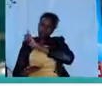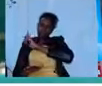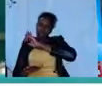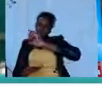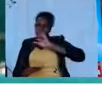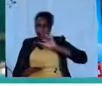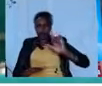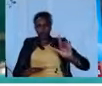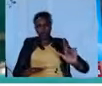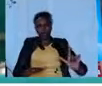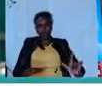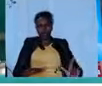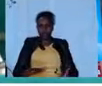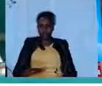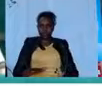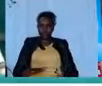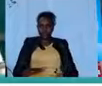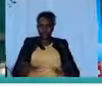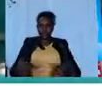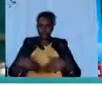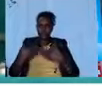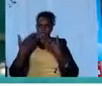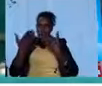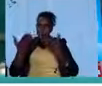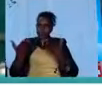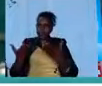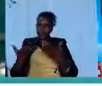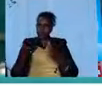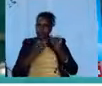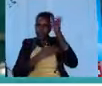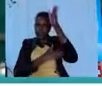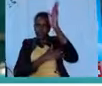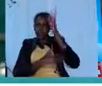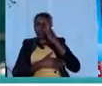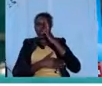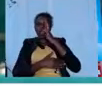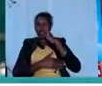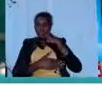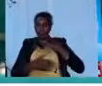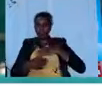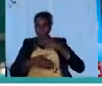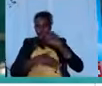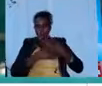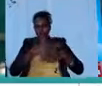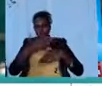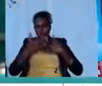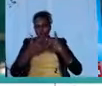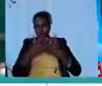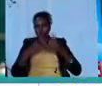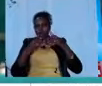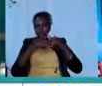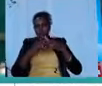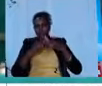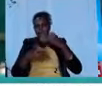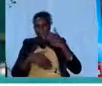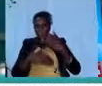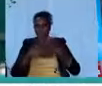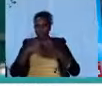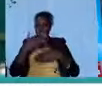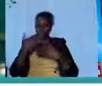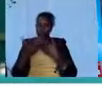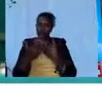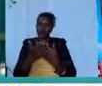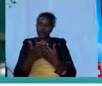up all be a fool. You are my only hope.